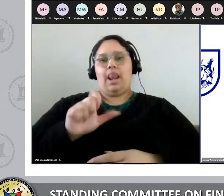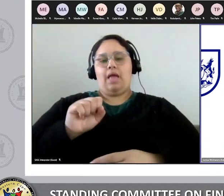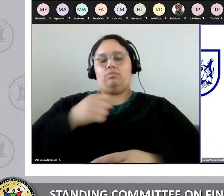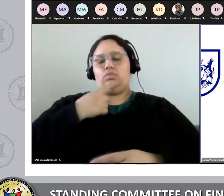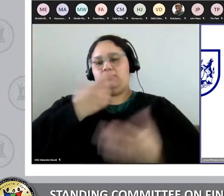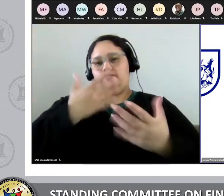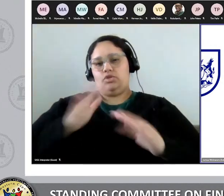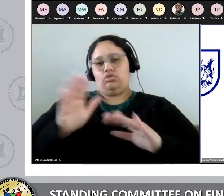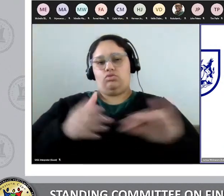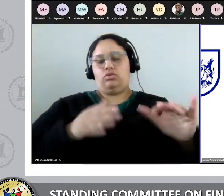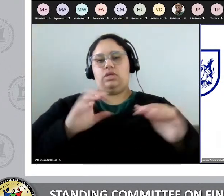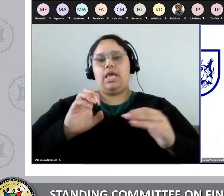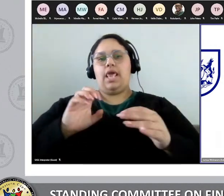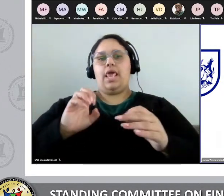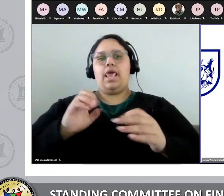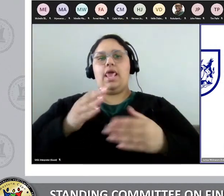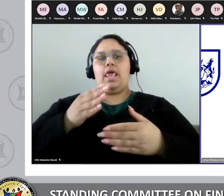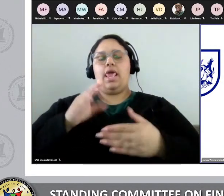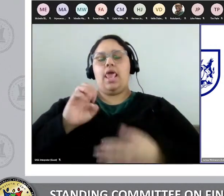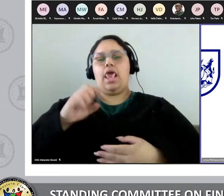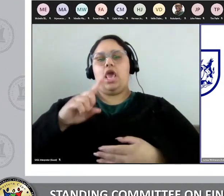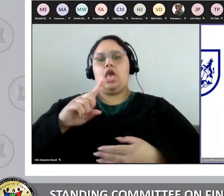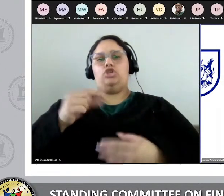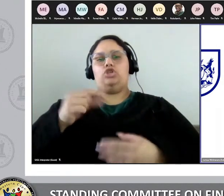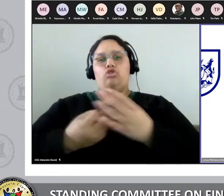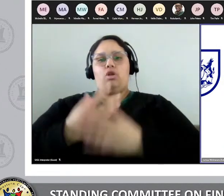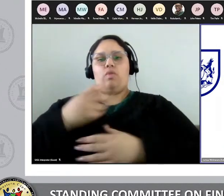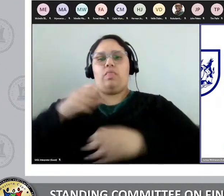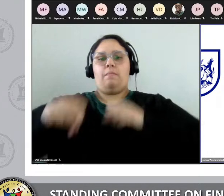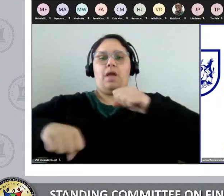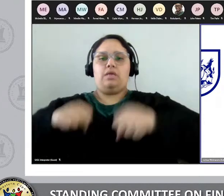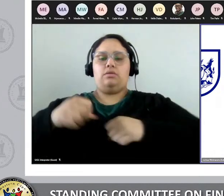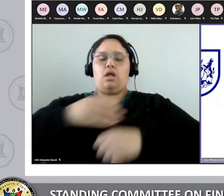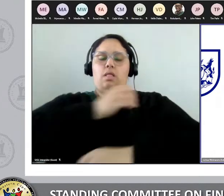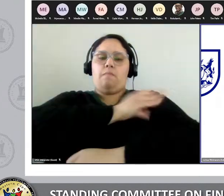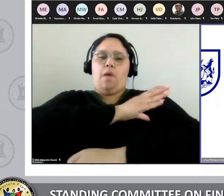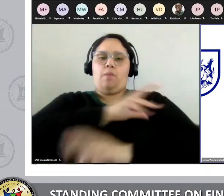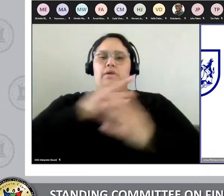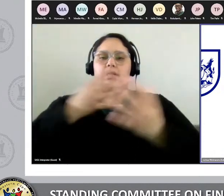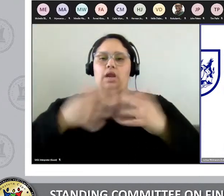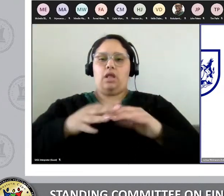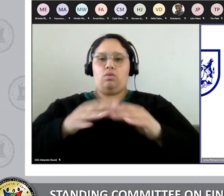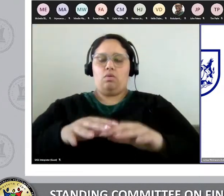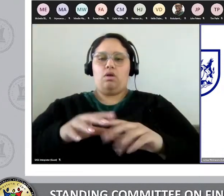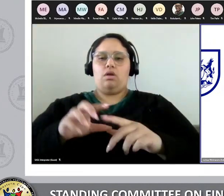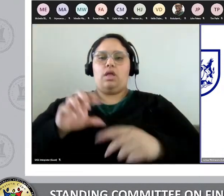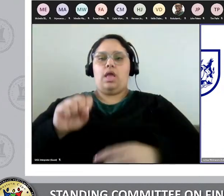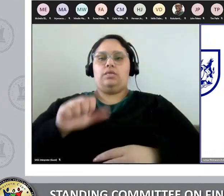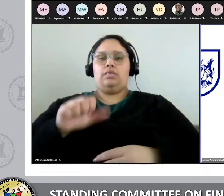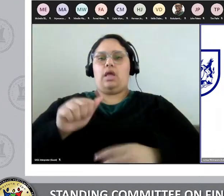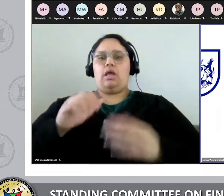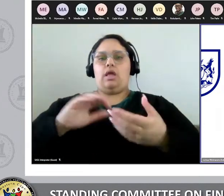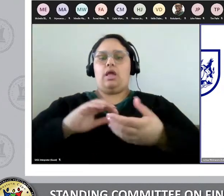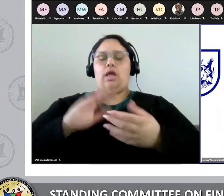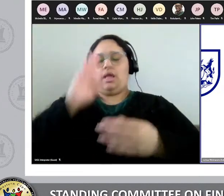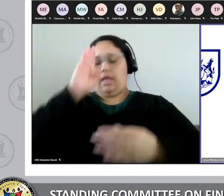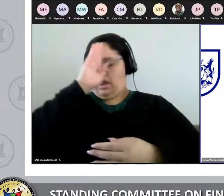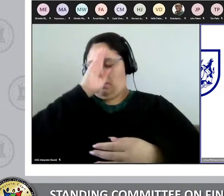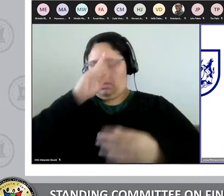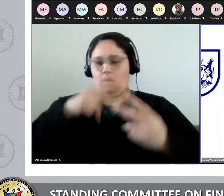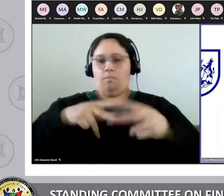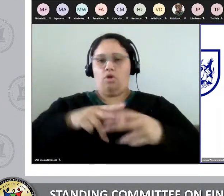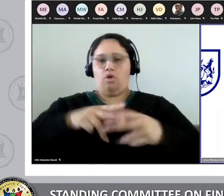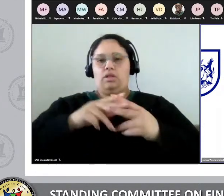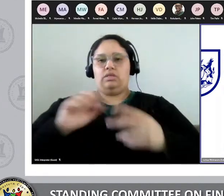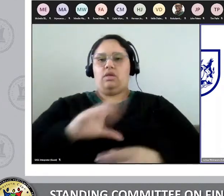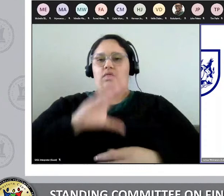earlier, Edge Growth, the Bicycle Empowerment Network, WarmUp, the SA Agri Academy, Productivity South Africa, and then